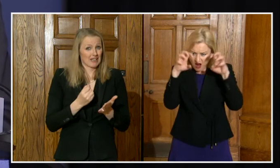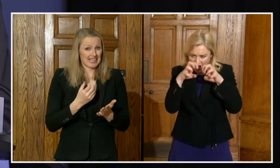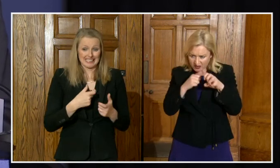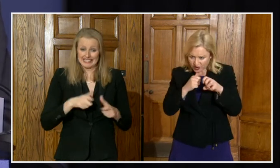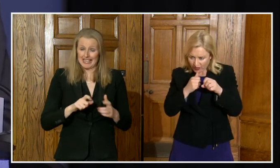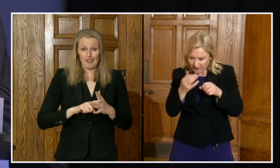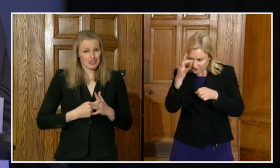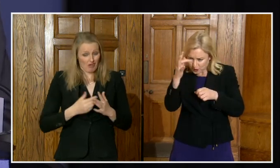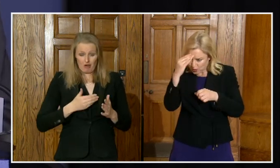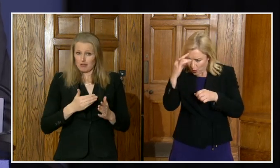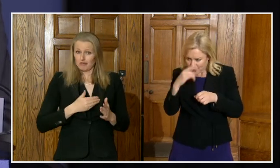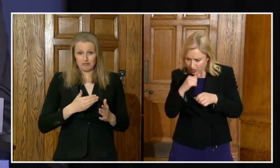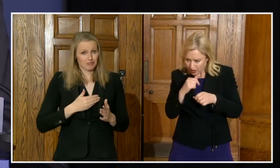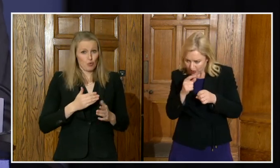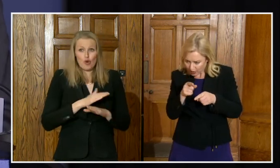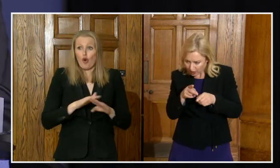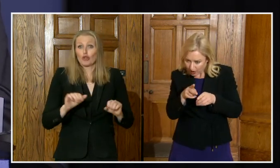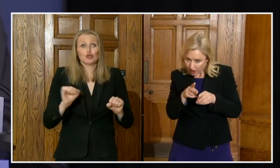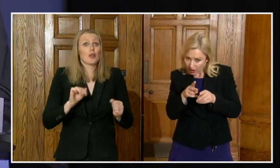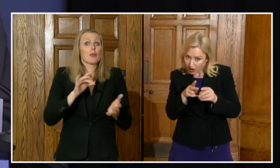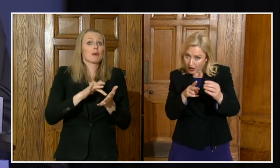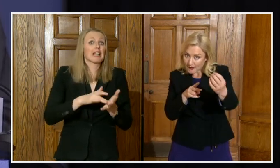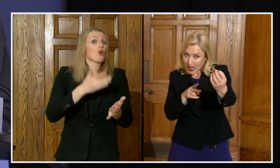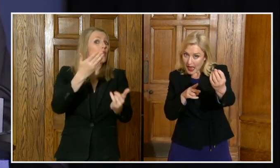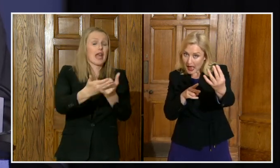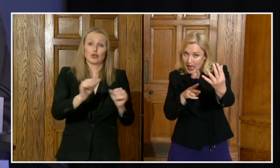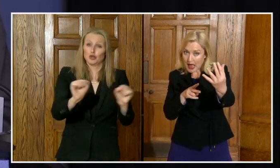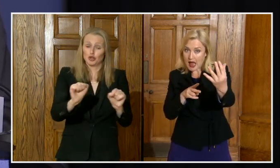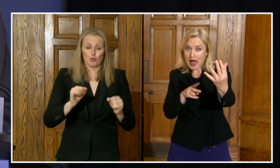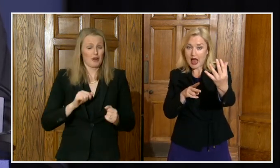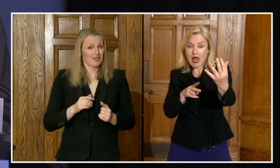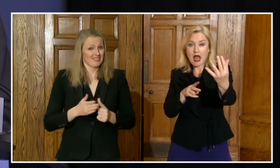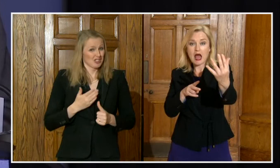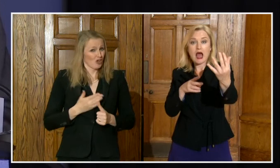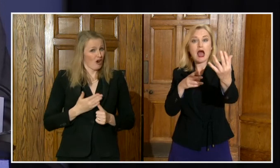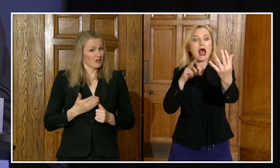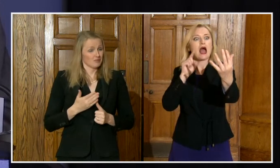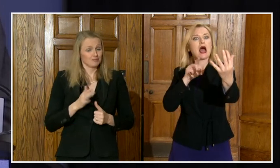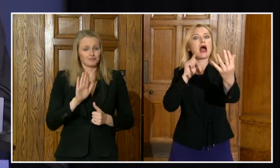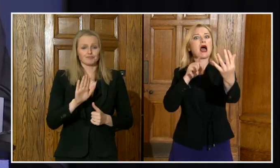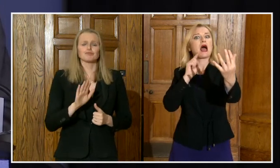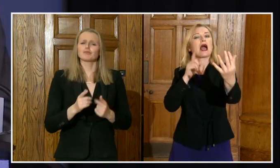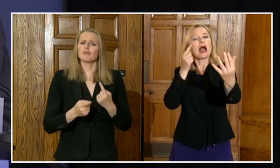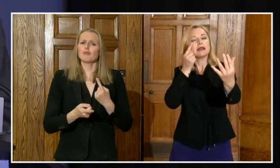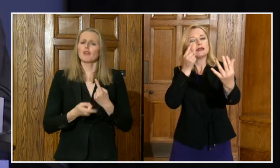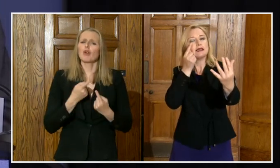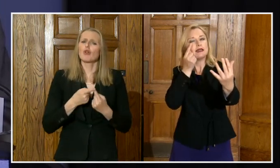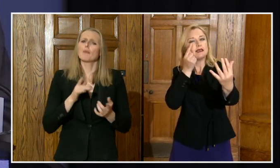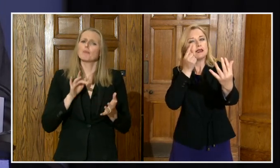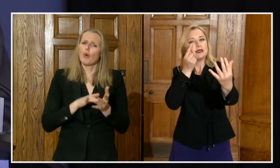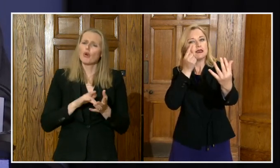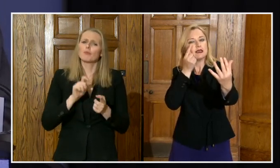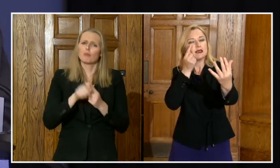middle, but that there will be an end to this wave. But the other thing we need to bear in mind is that we need to